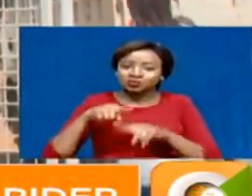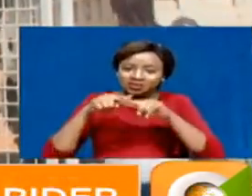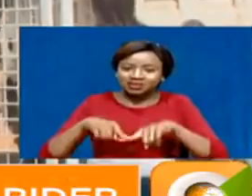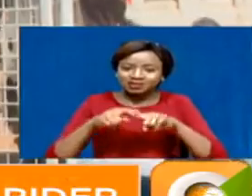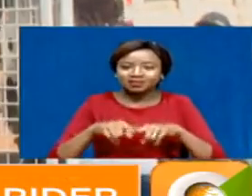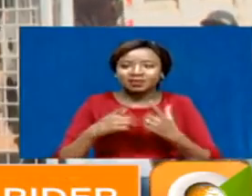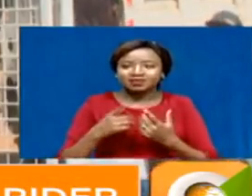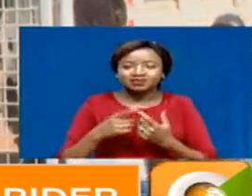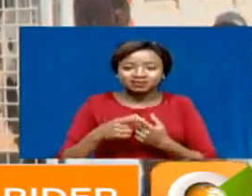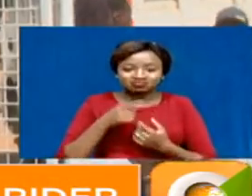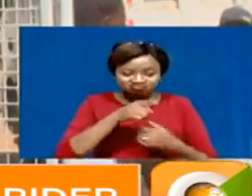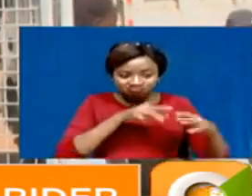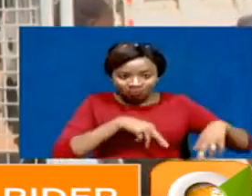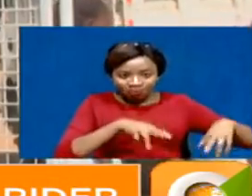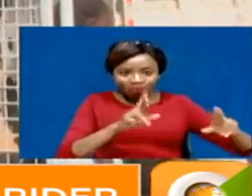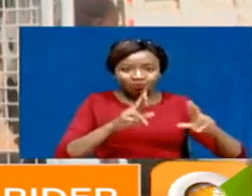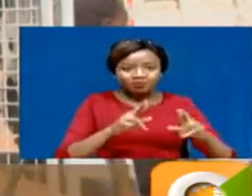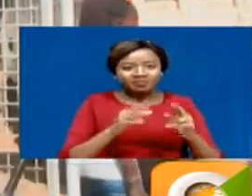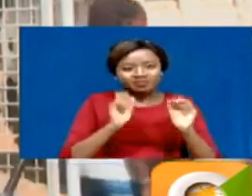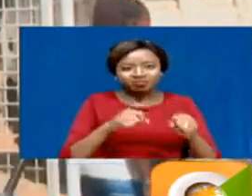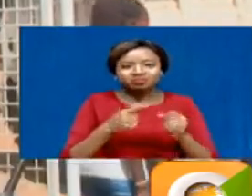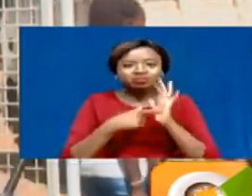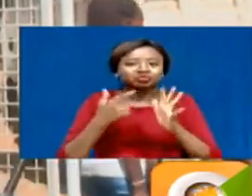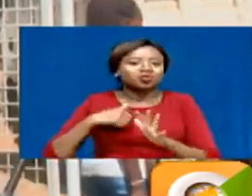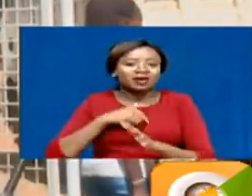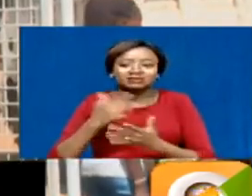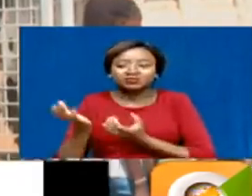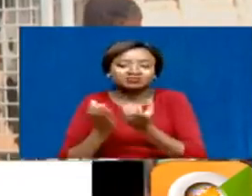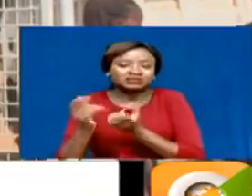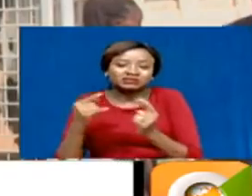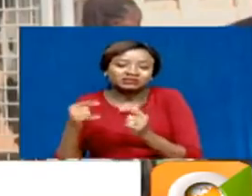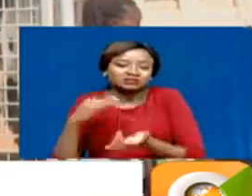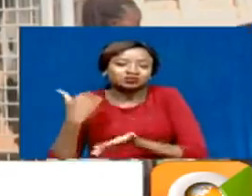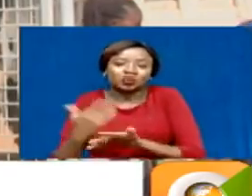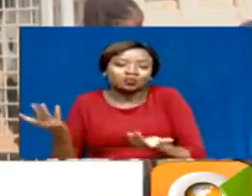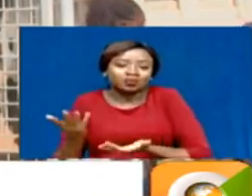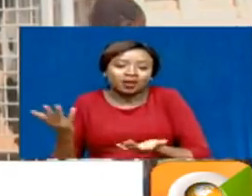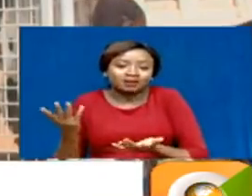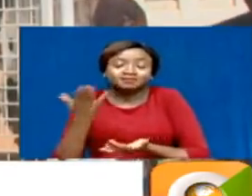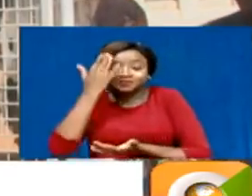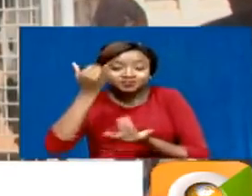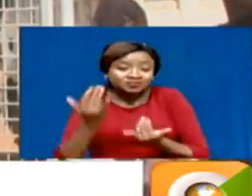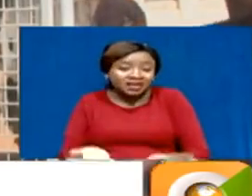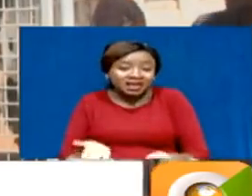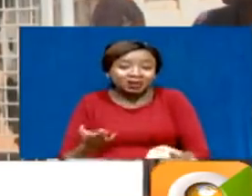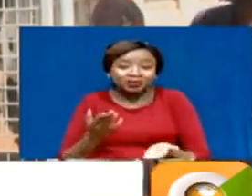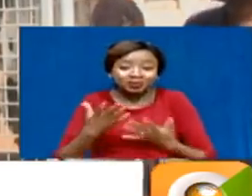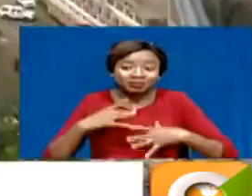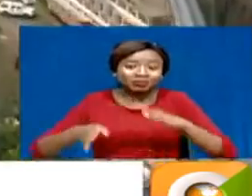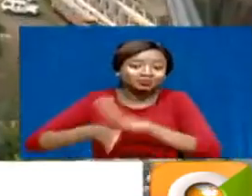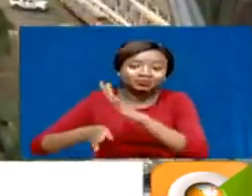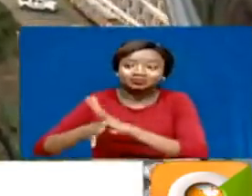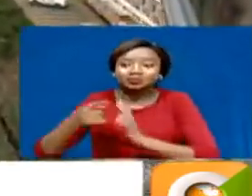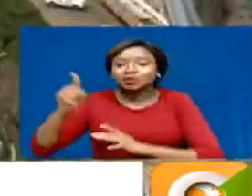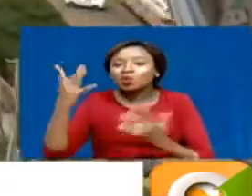Kando kando ya hii barabara hii ituonyeshe mahali mbadala tungefanyia kazi, sababu ukiona kwa sasa hivi hata tumeanza kufukuzwa hatujui